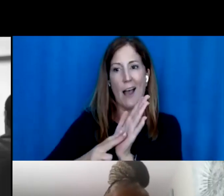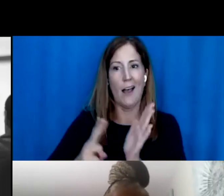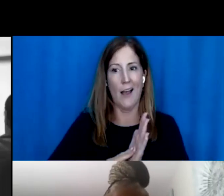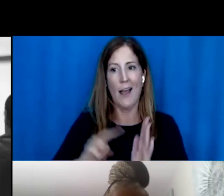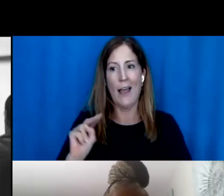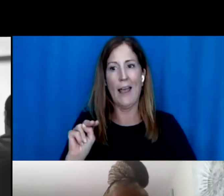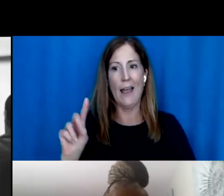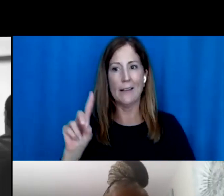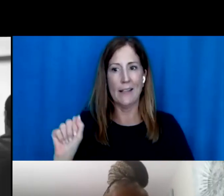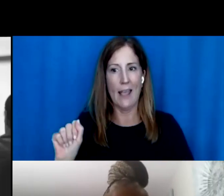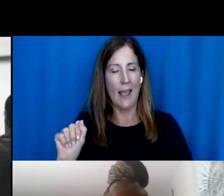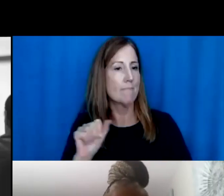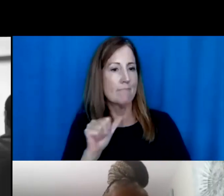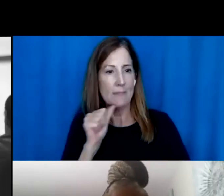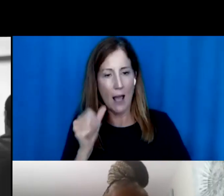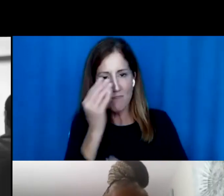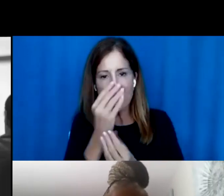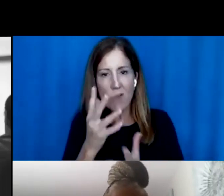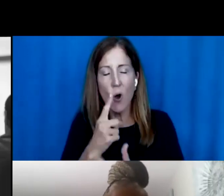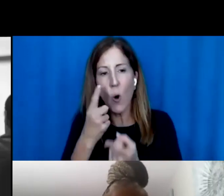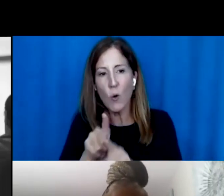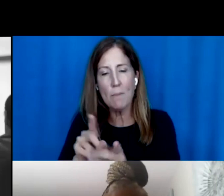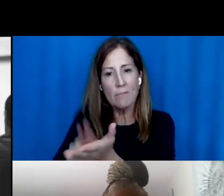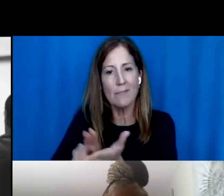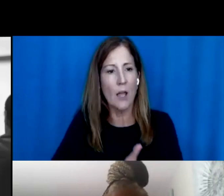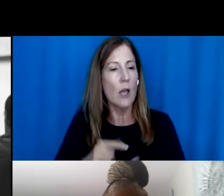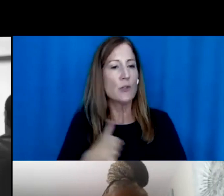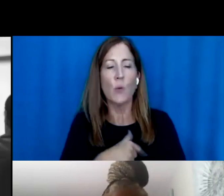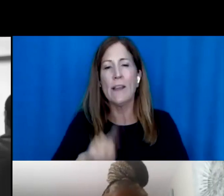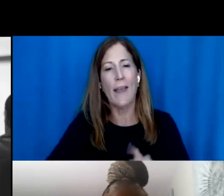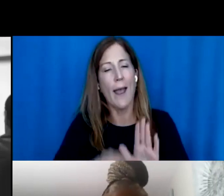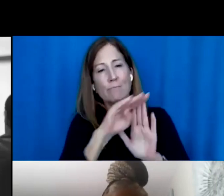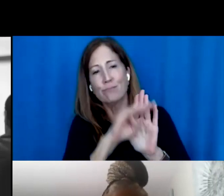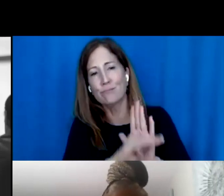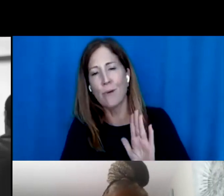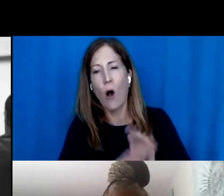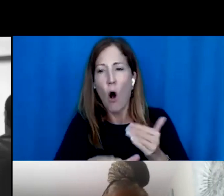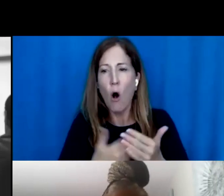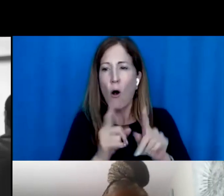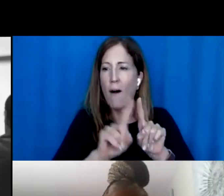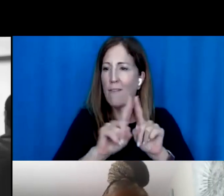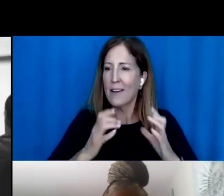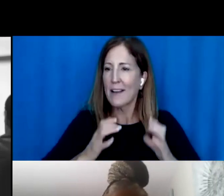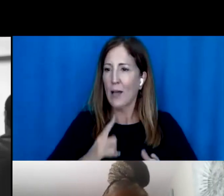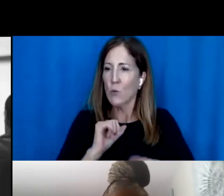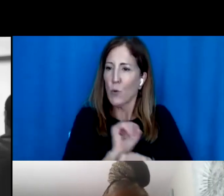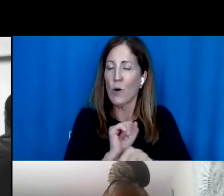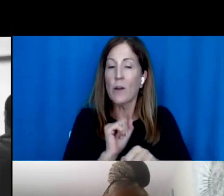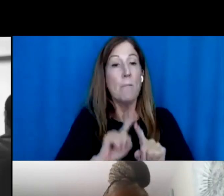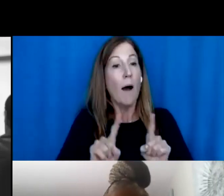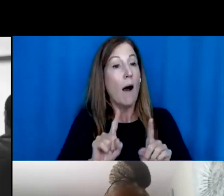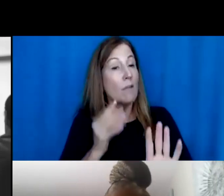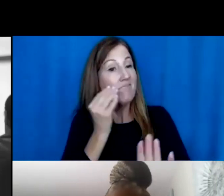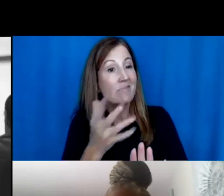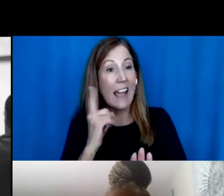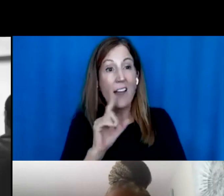aren't able to list all of our clients, I did want to say, so, if people are reaching out to you or organizations are reaching out to